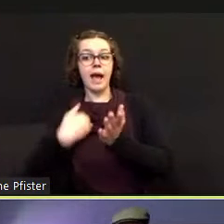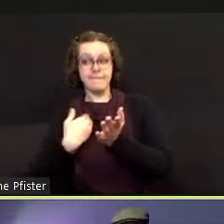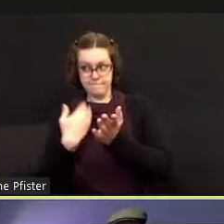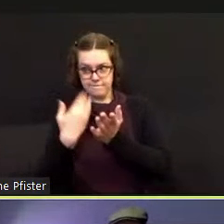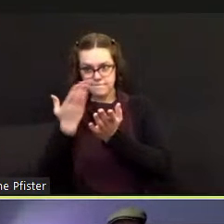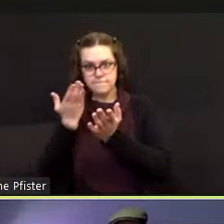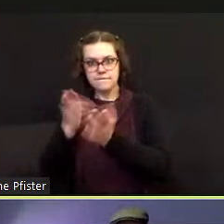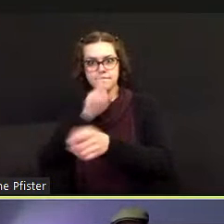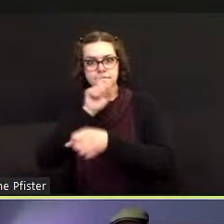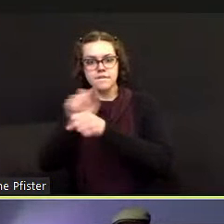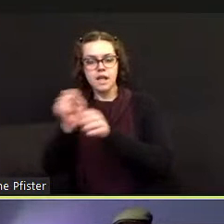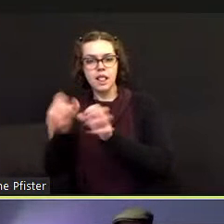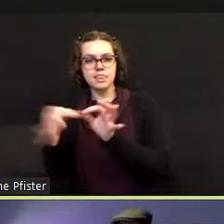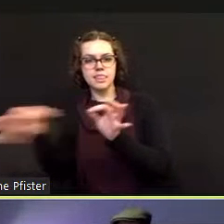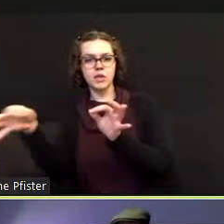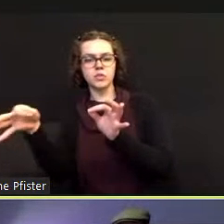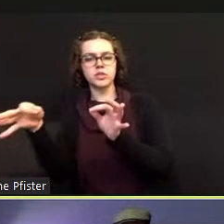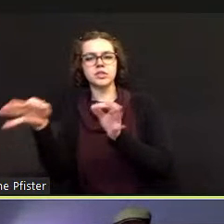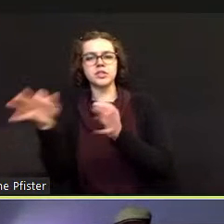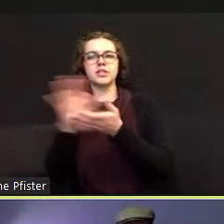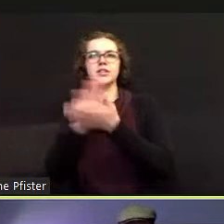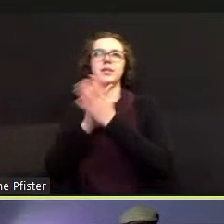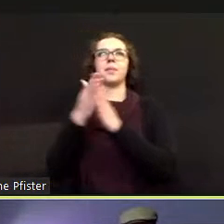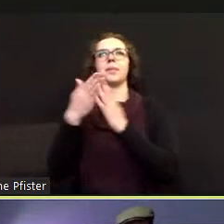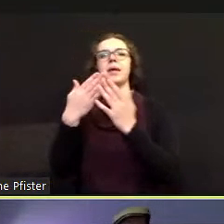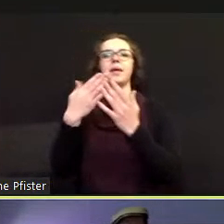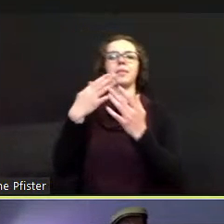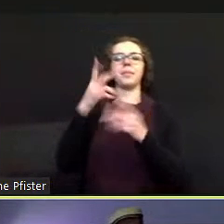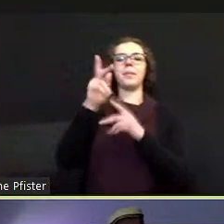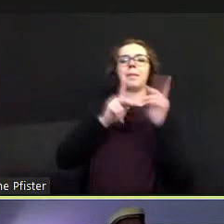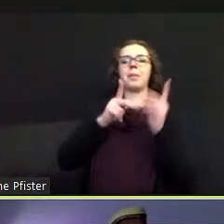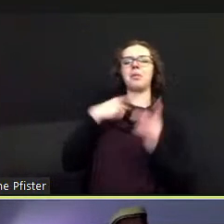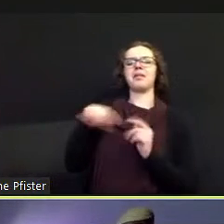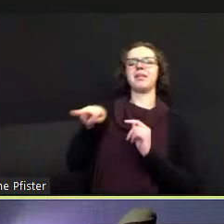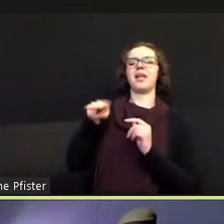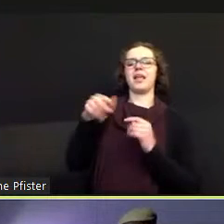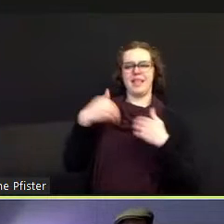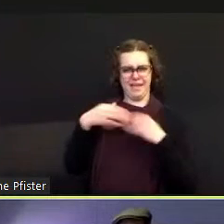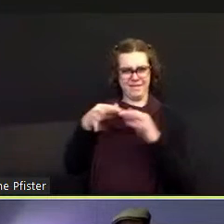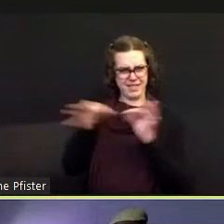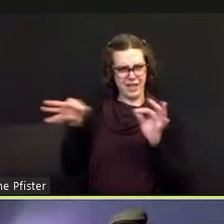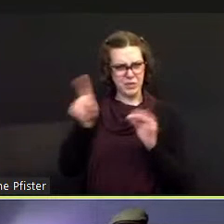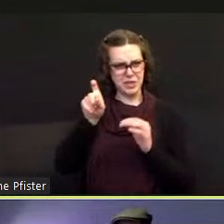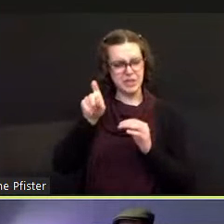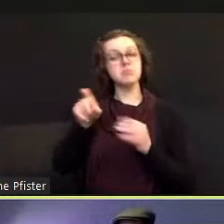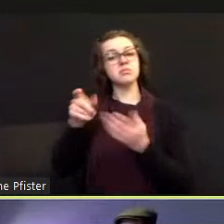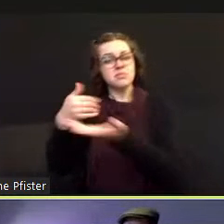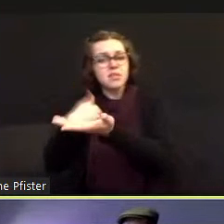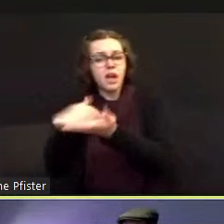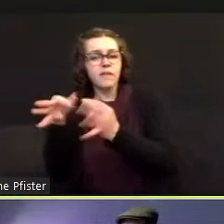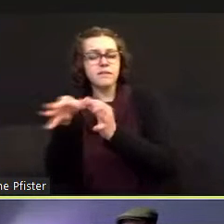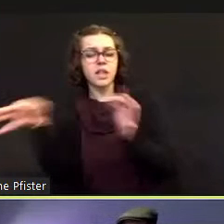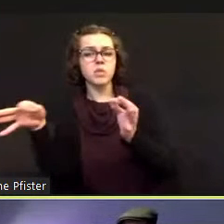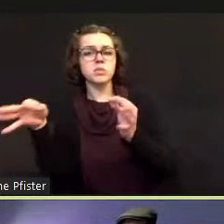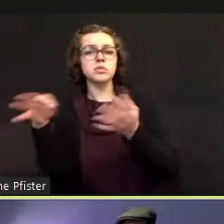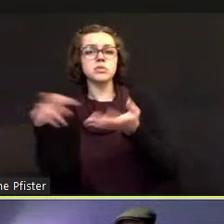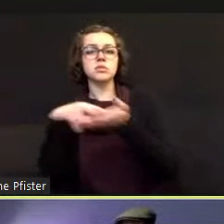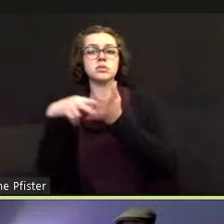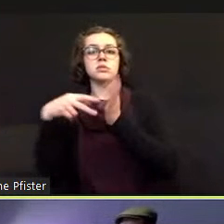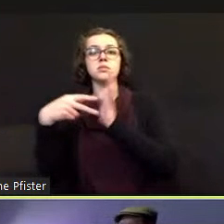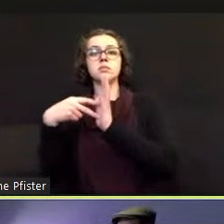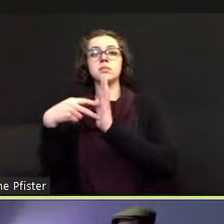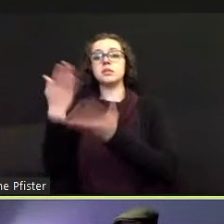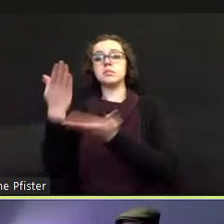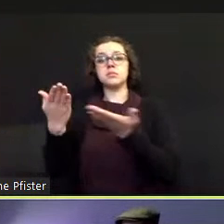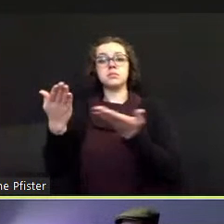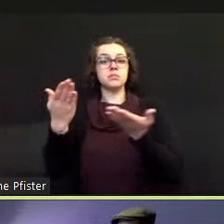language, because it was harder for them, I guess, to think of having language, right? But if they have a language, then that leads to the idea that they must